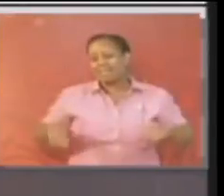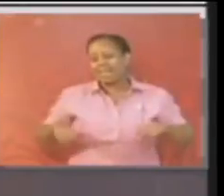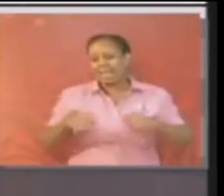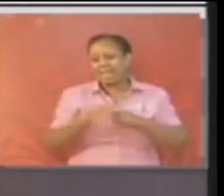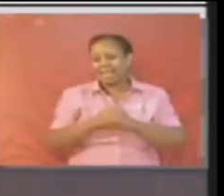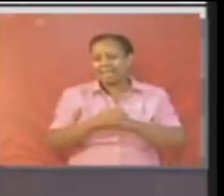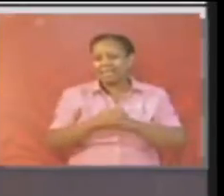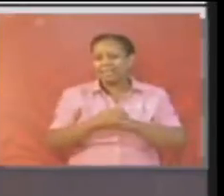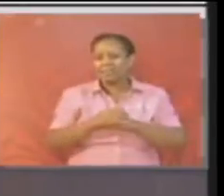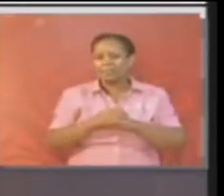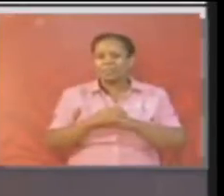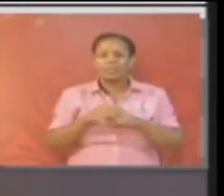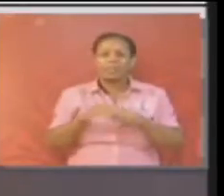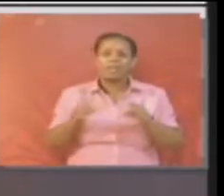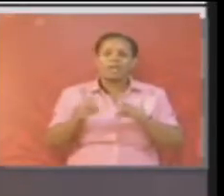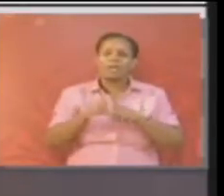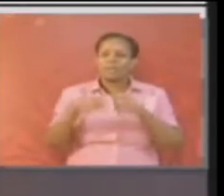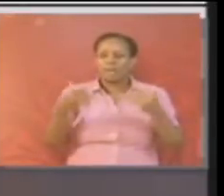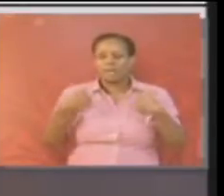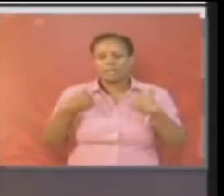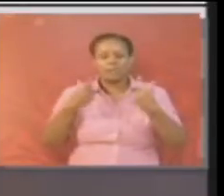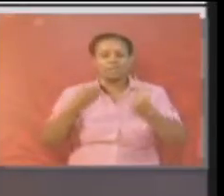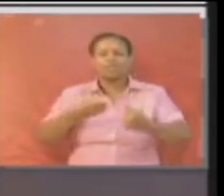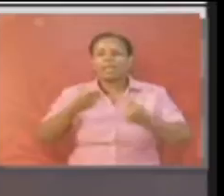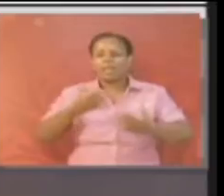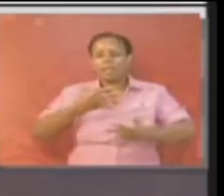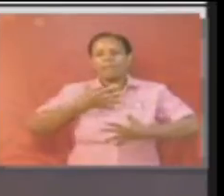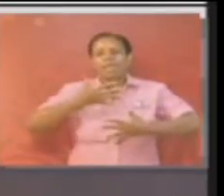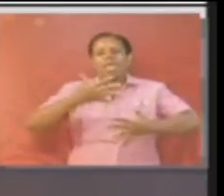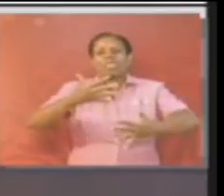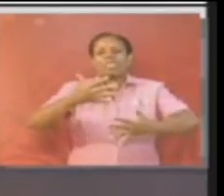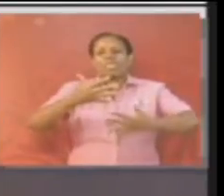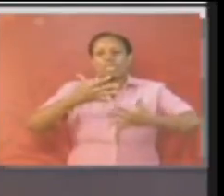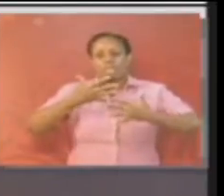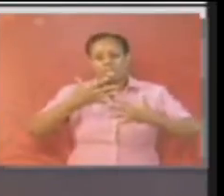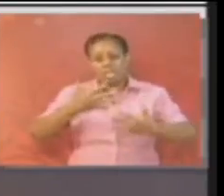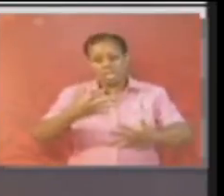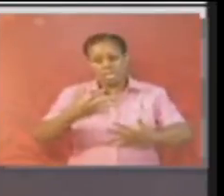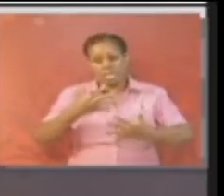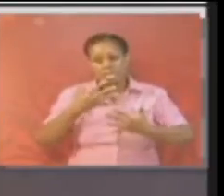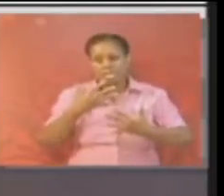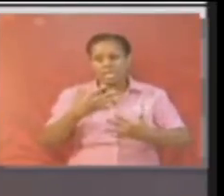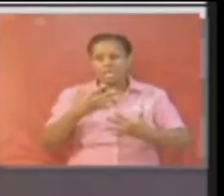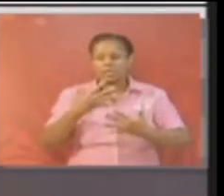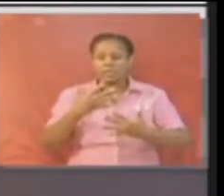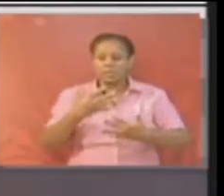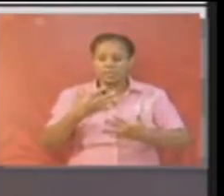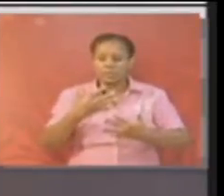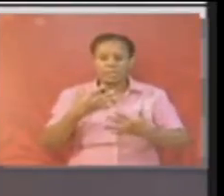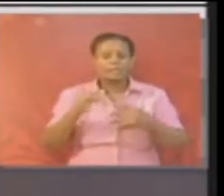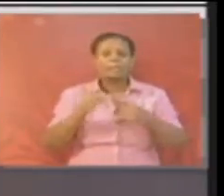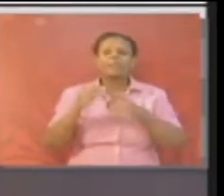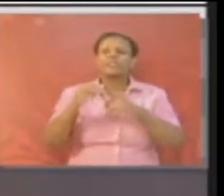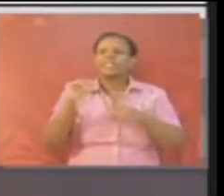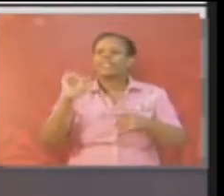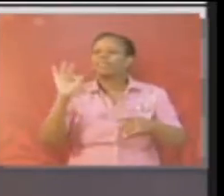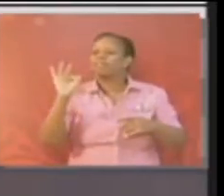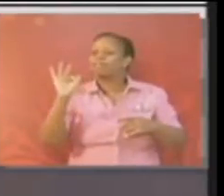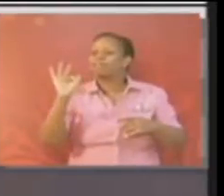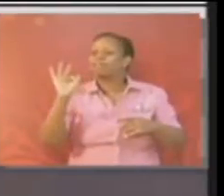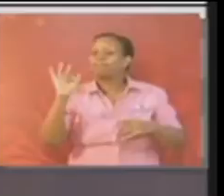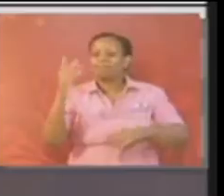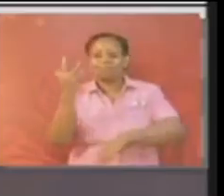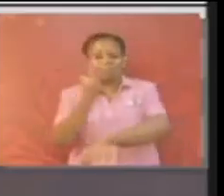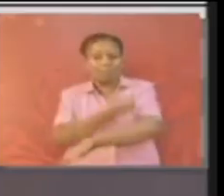have problems breathing and need that same EpiPen injection that Minister was speaking of earlier. They can have anemia, they can